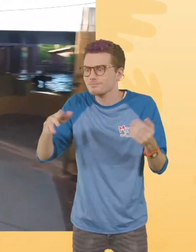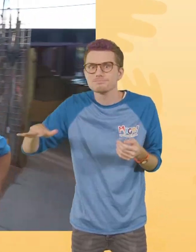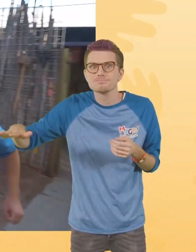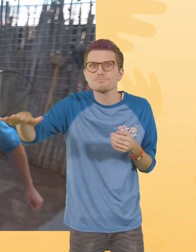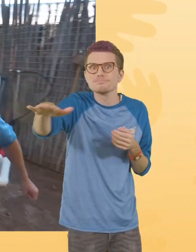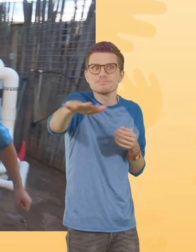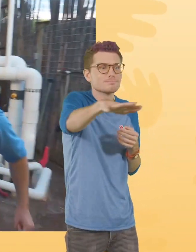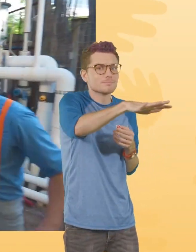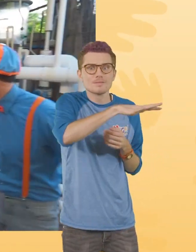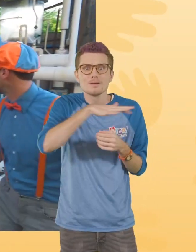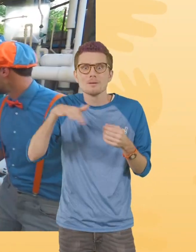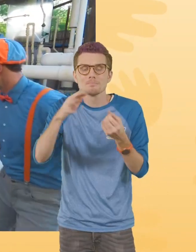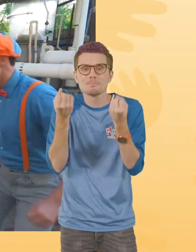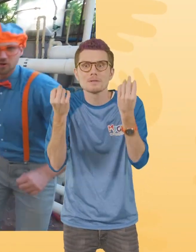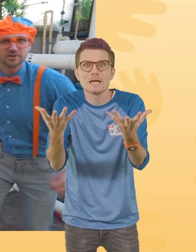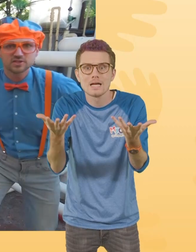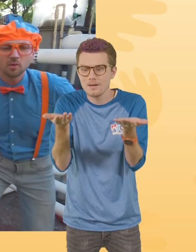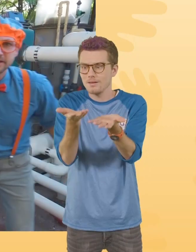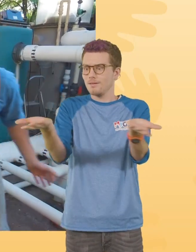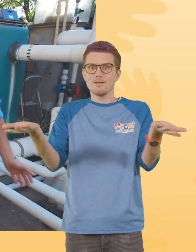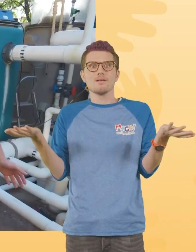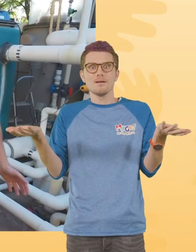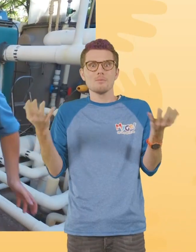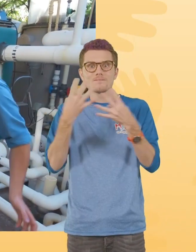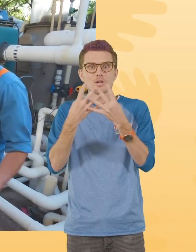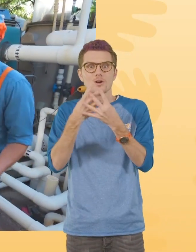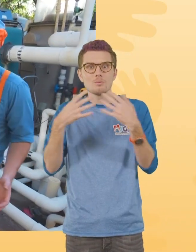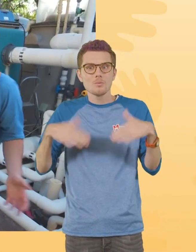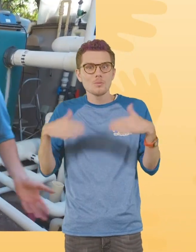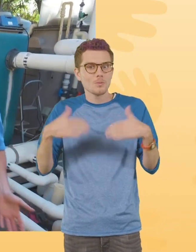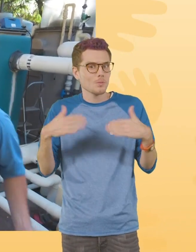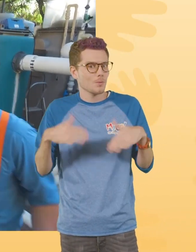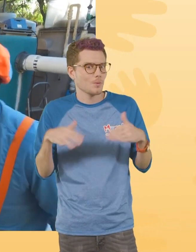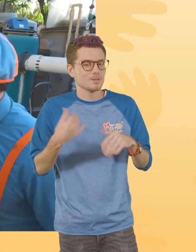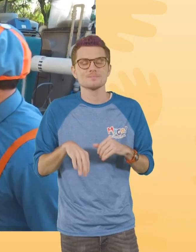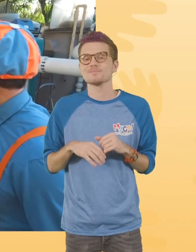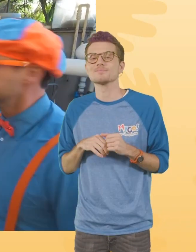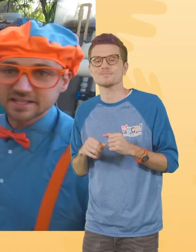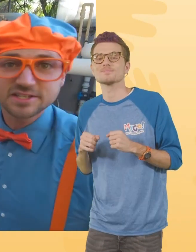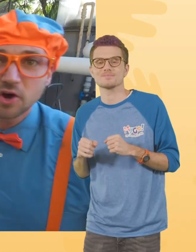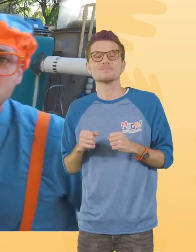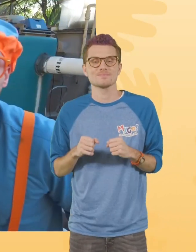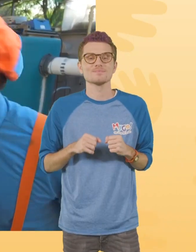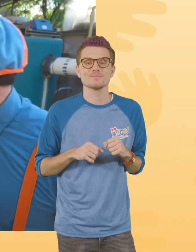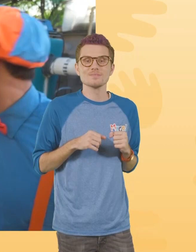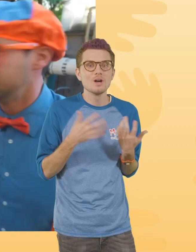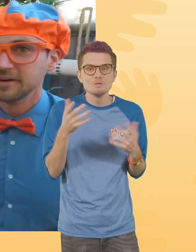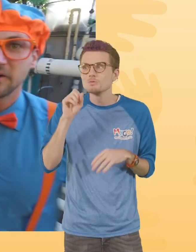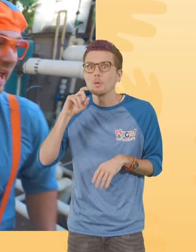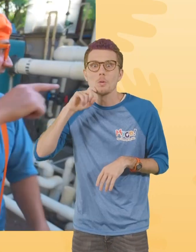Whoa, look at it. Whoa, there's so many filters and other things. It's so